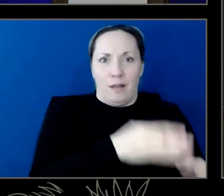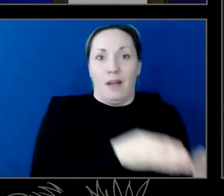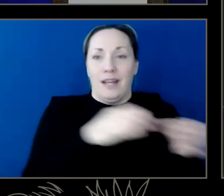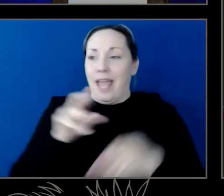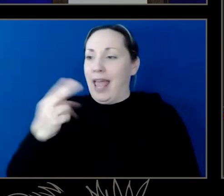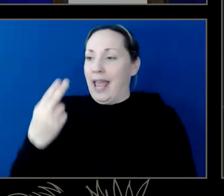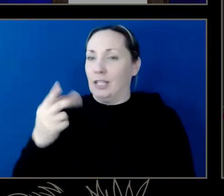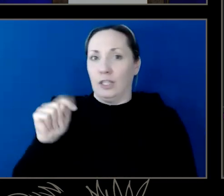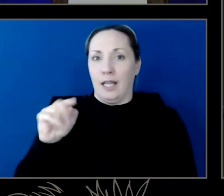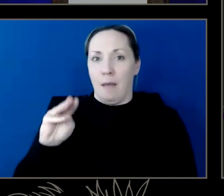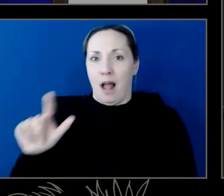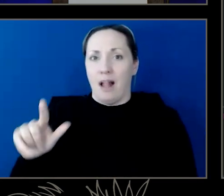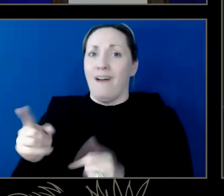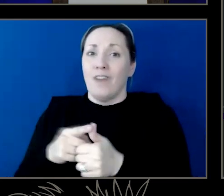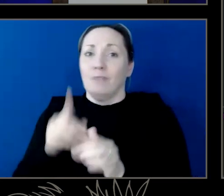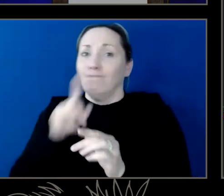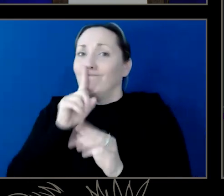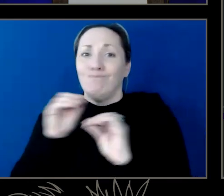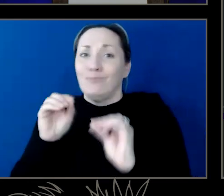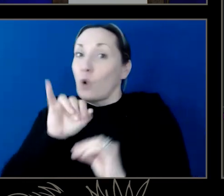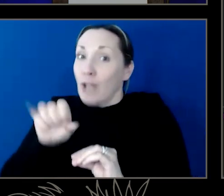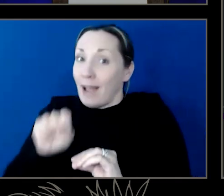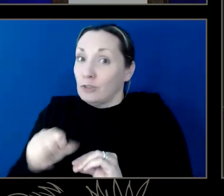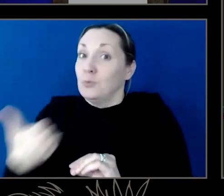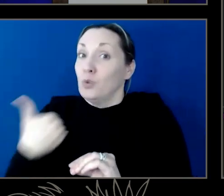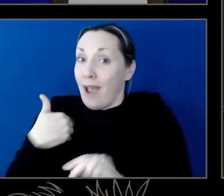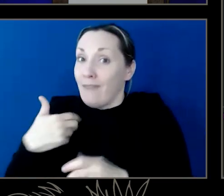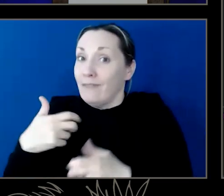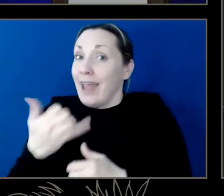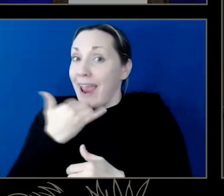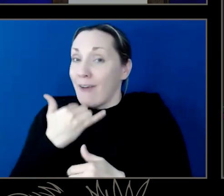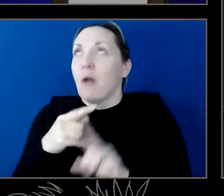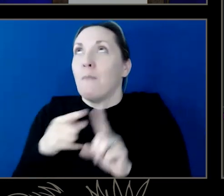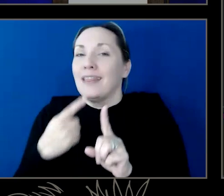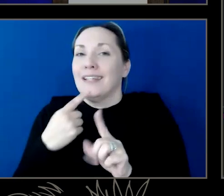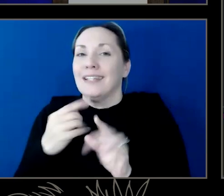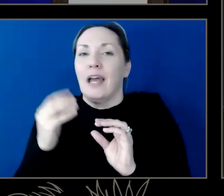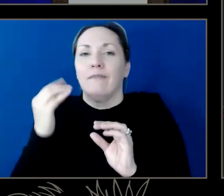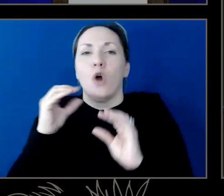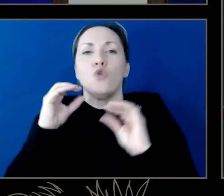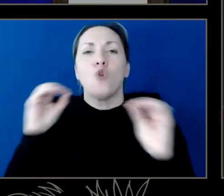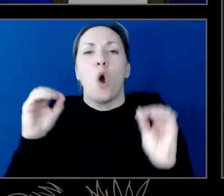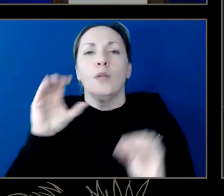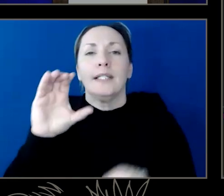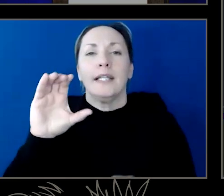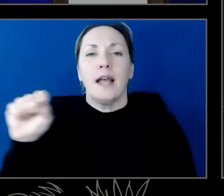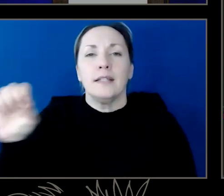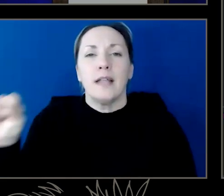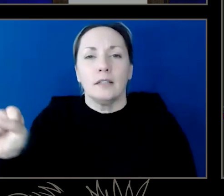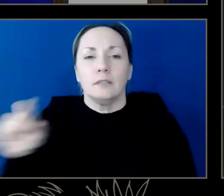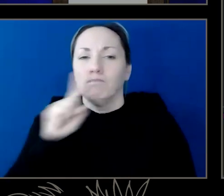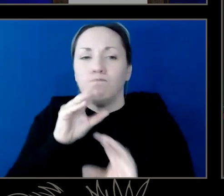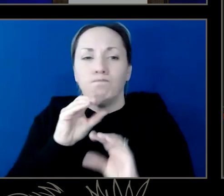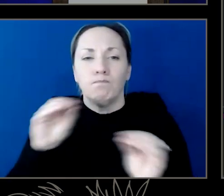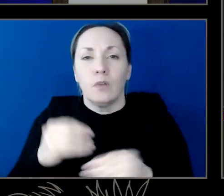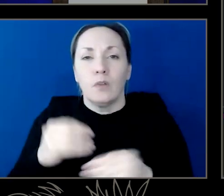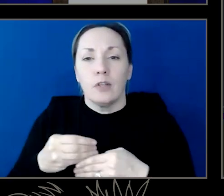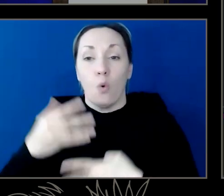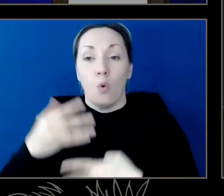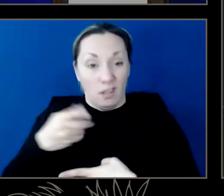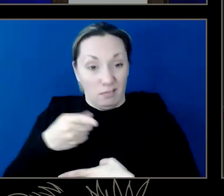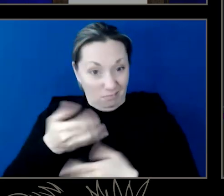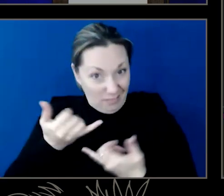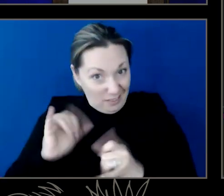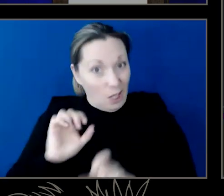HTML, first of all, there's no JavaScript to have any error. But let's say I had no CSS at all. The accordion still works